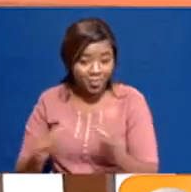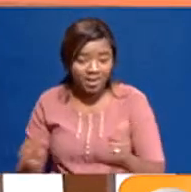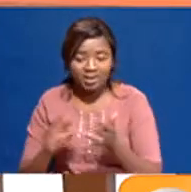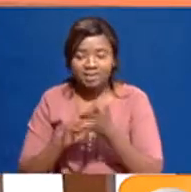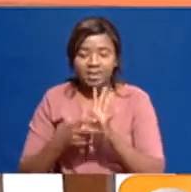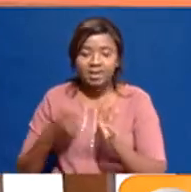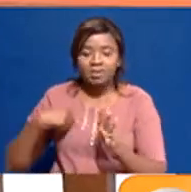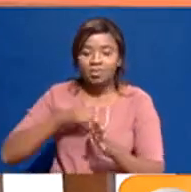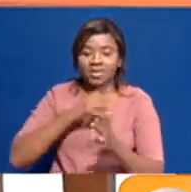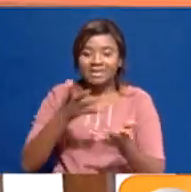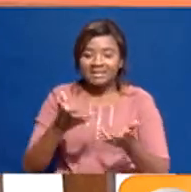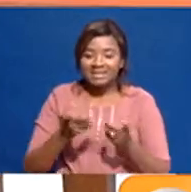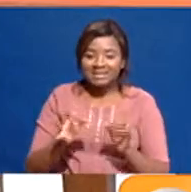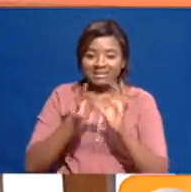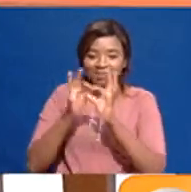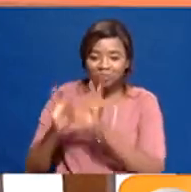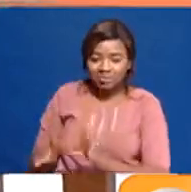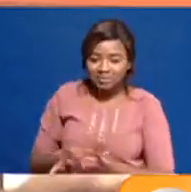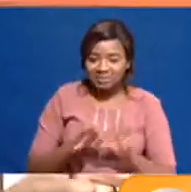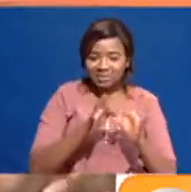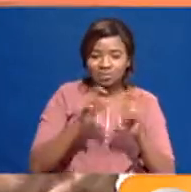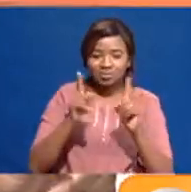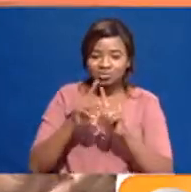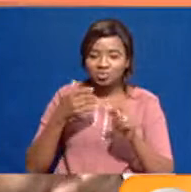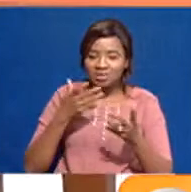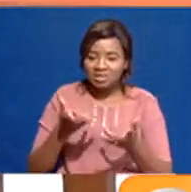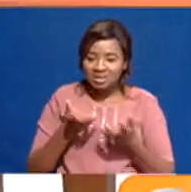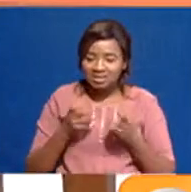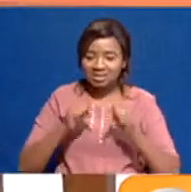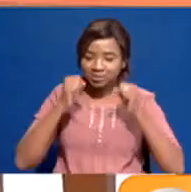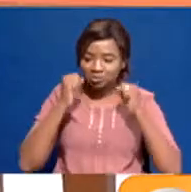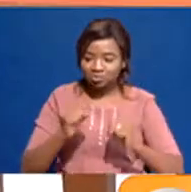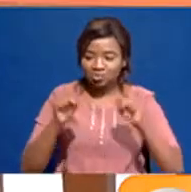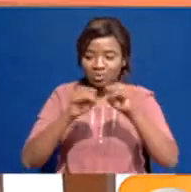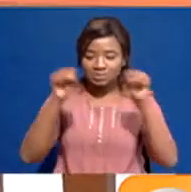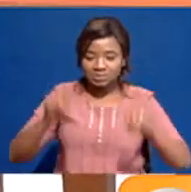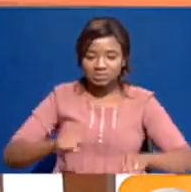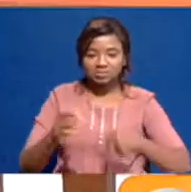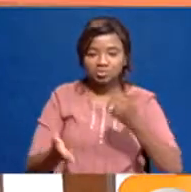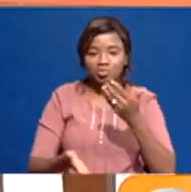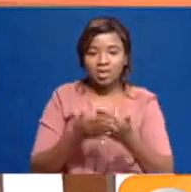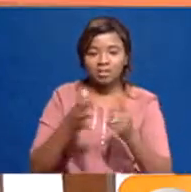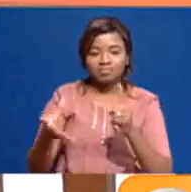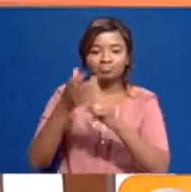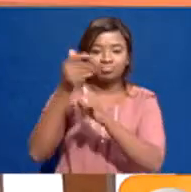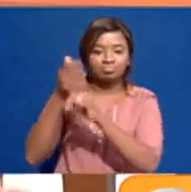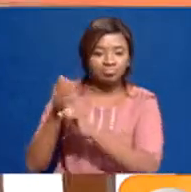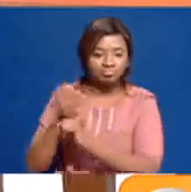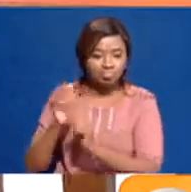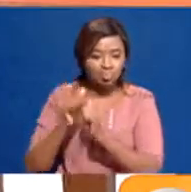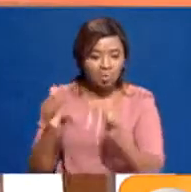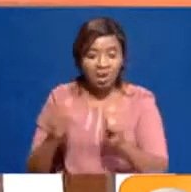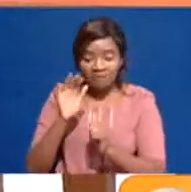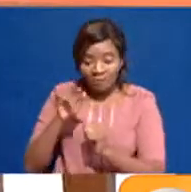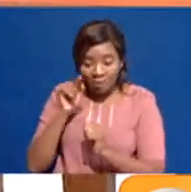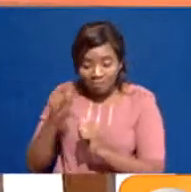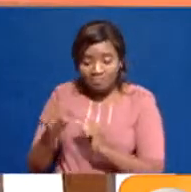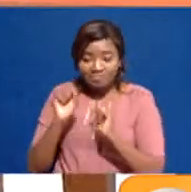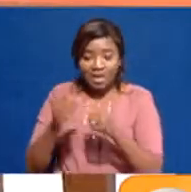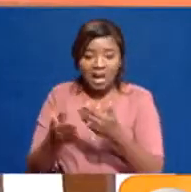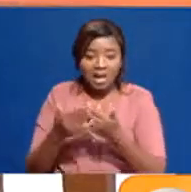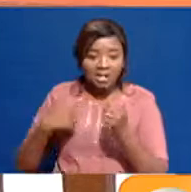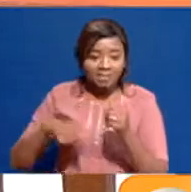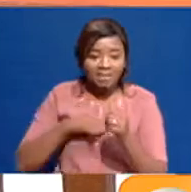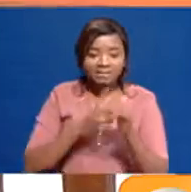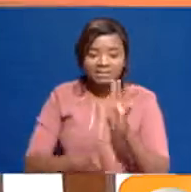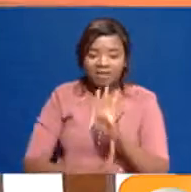systems that would be able to lead to results in our republic. Yeah. That way, we would develop a Kenya we